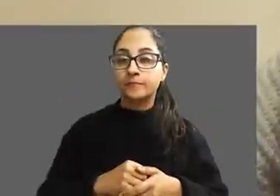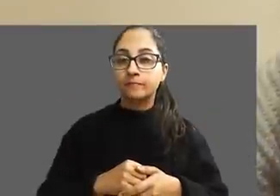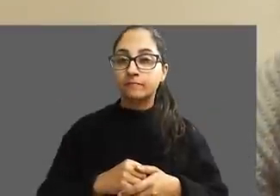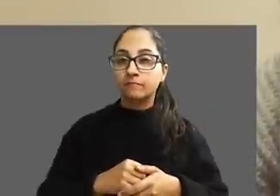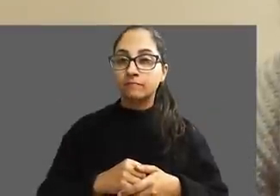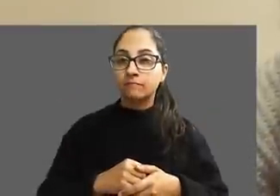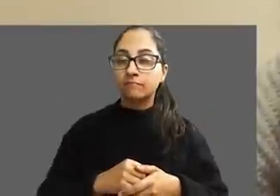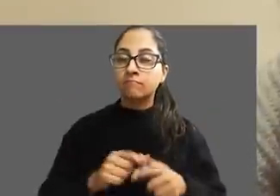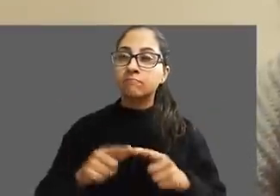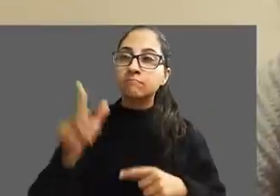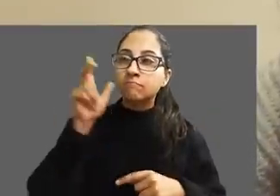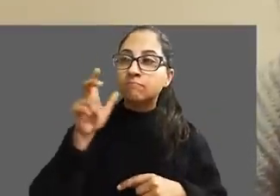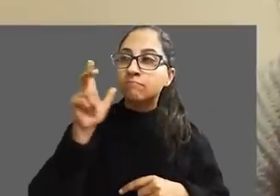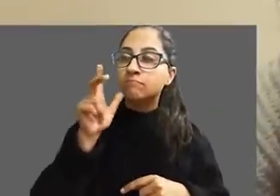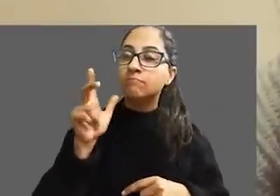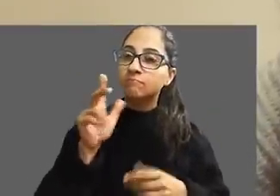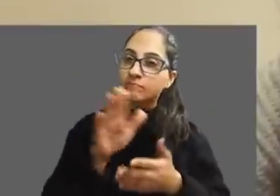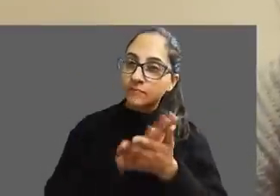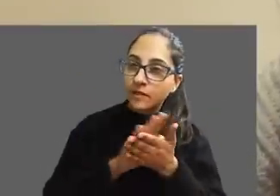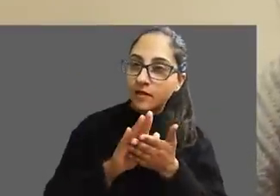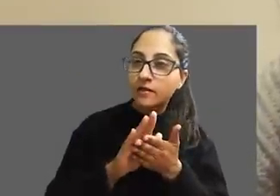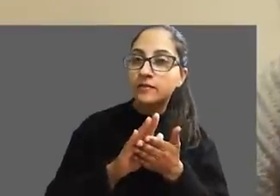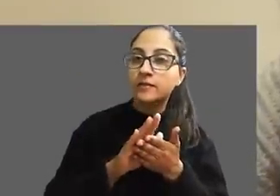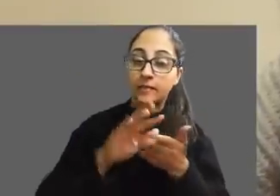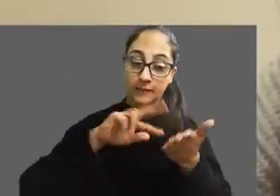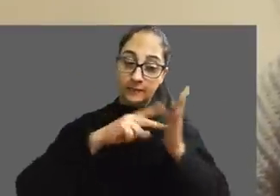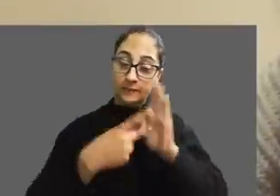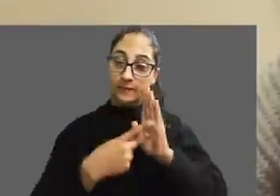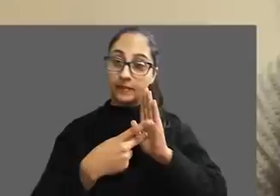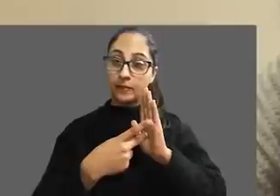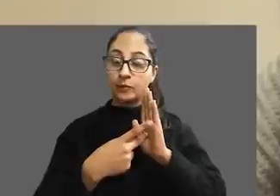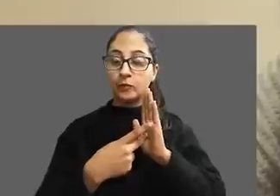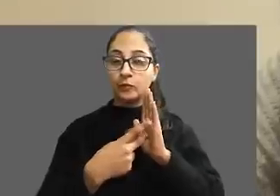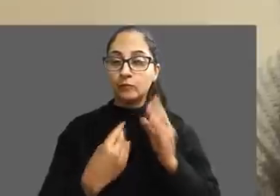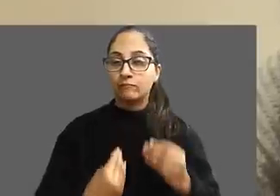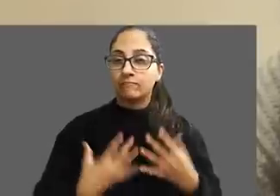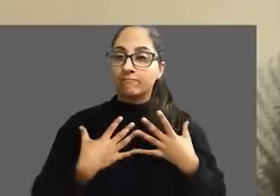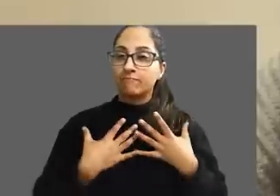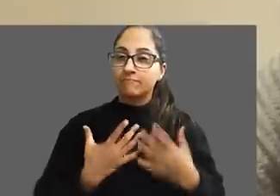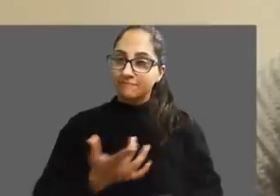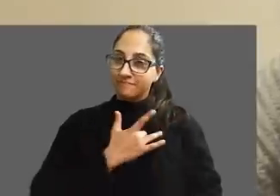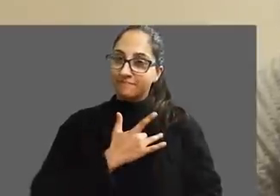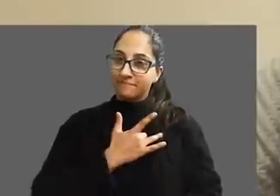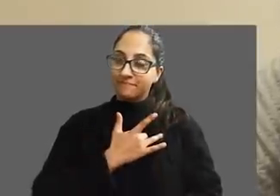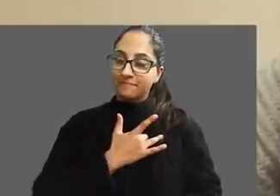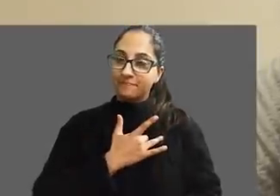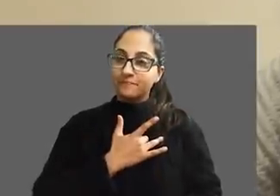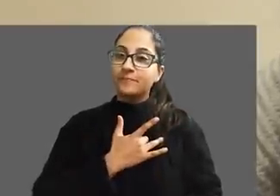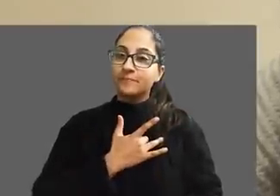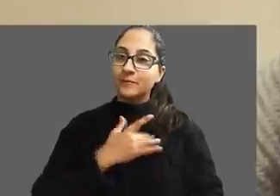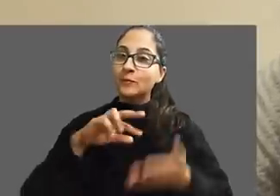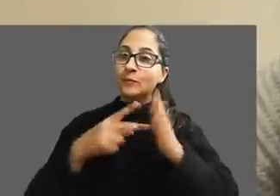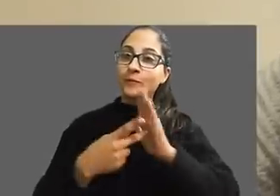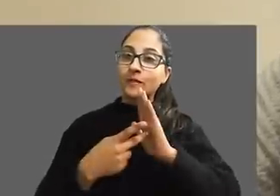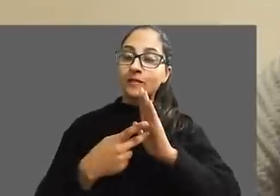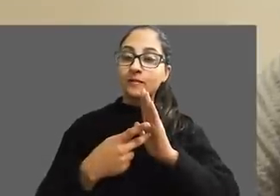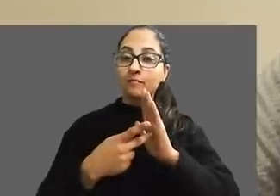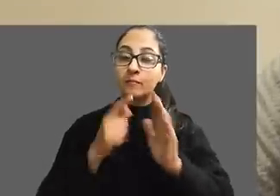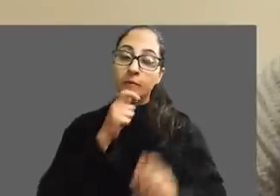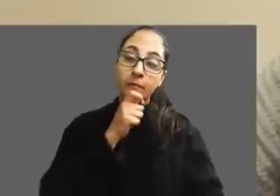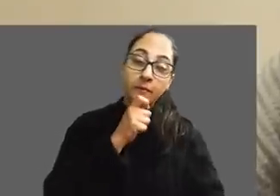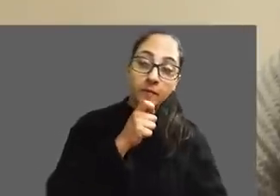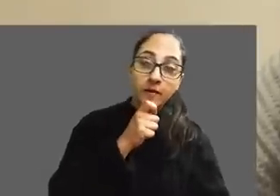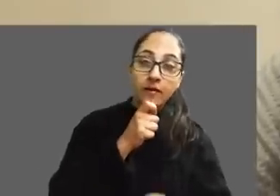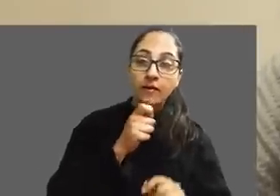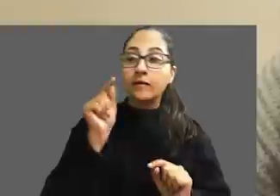Veneti Karuchu, as well as its meanings, is very sweet and heart-touching, which allows the Ginan to be enjoyed by those who not only